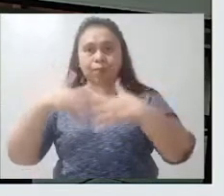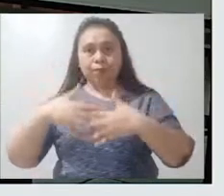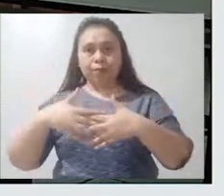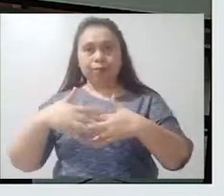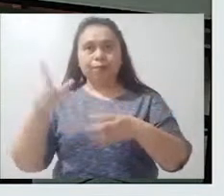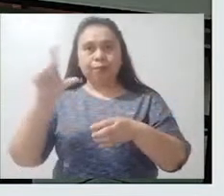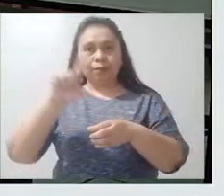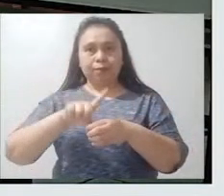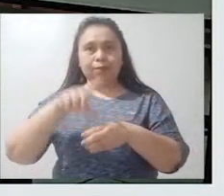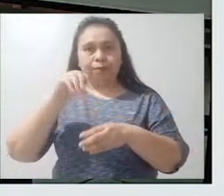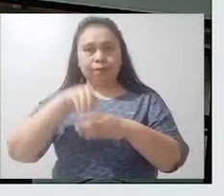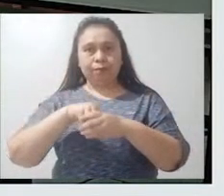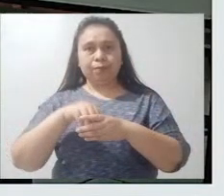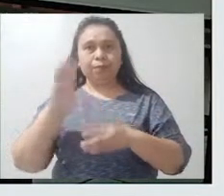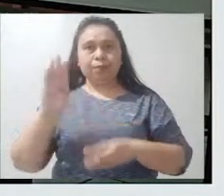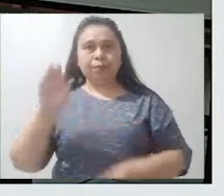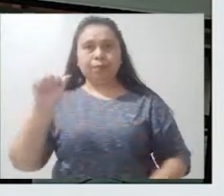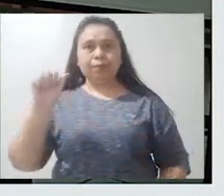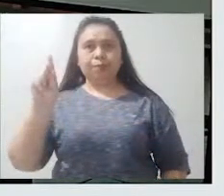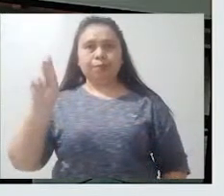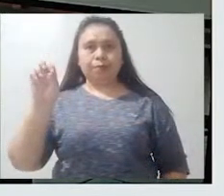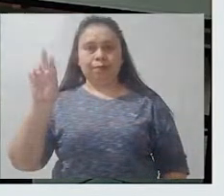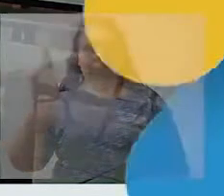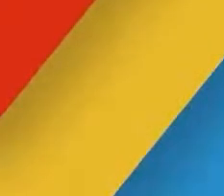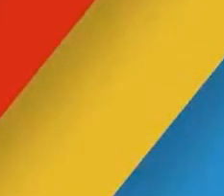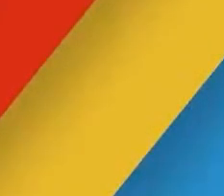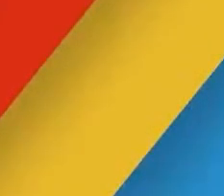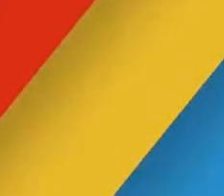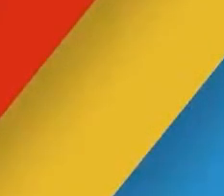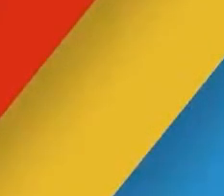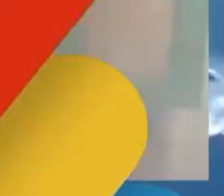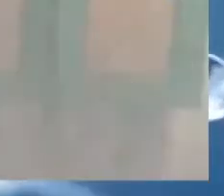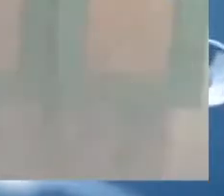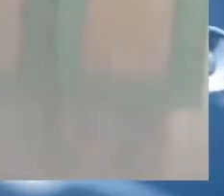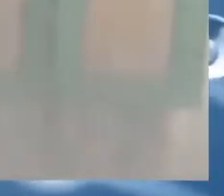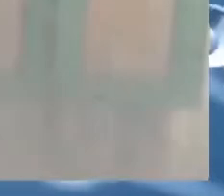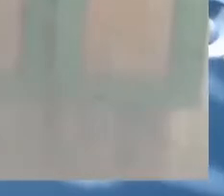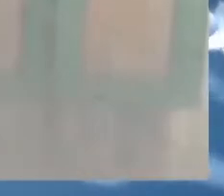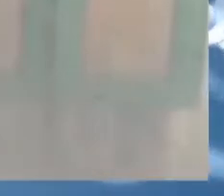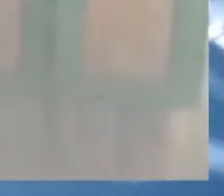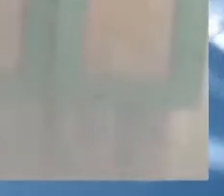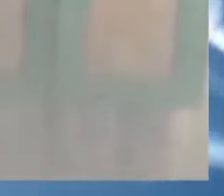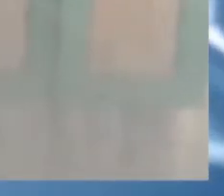the liquid inside the beaker with the stirring rod.